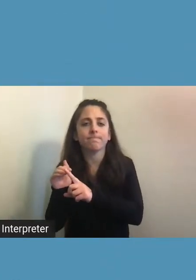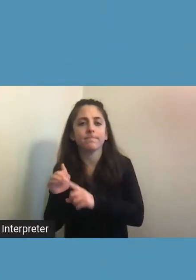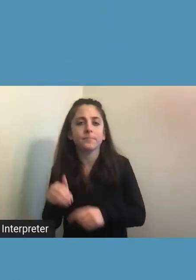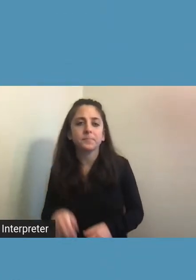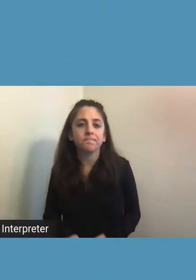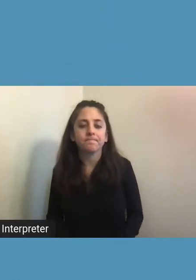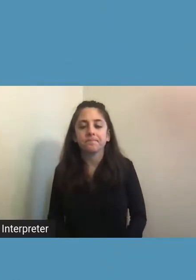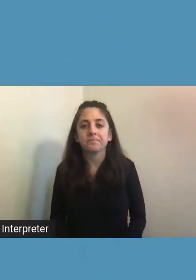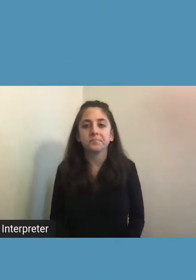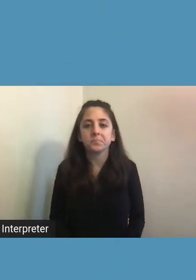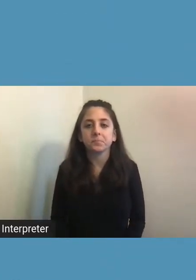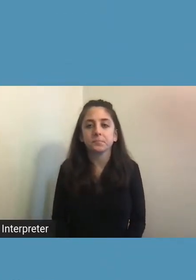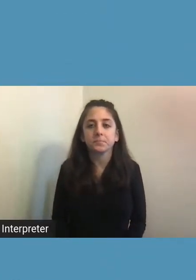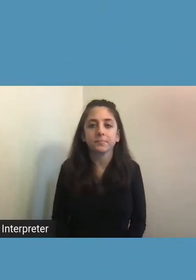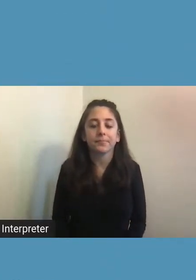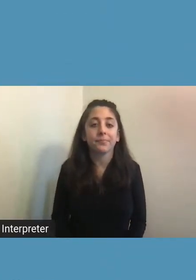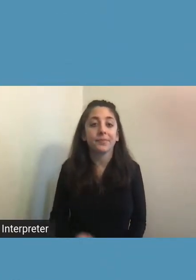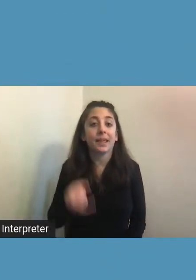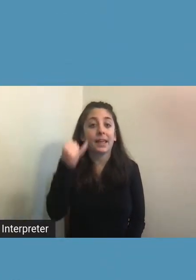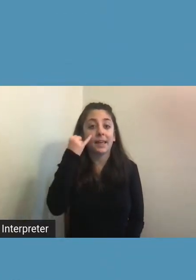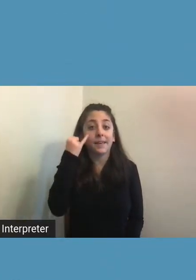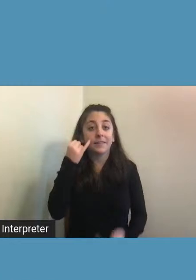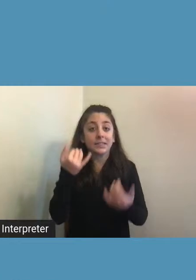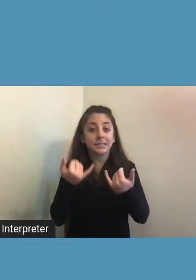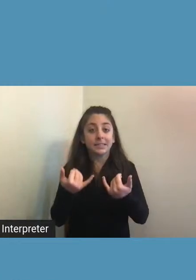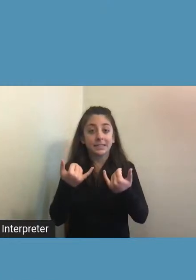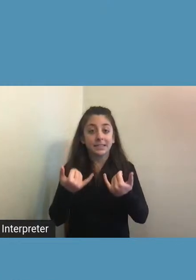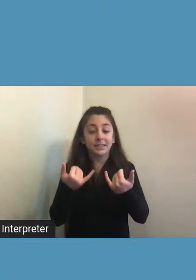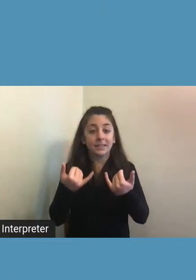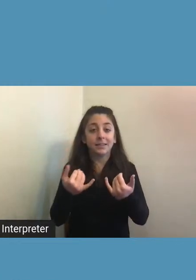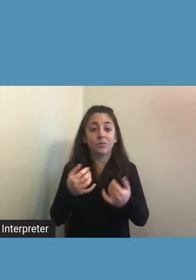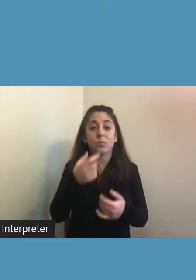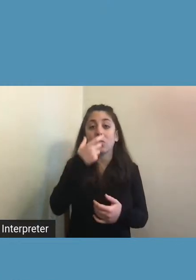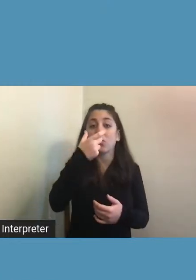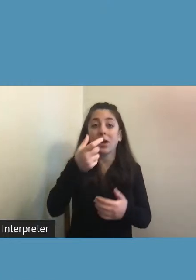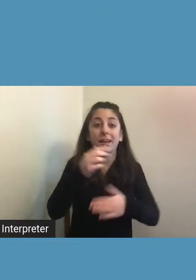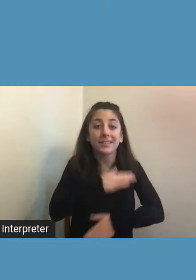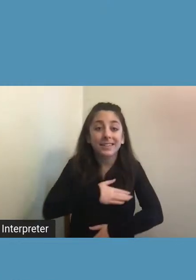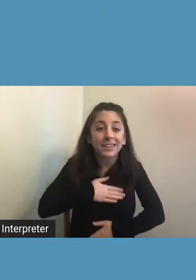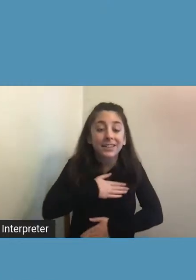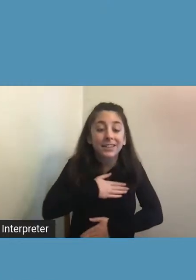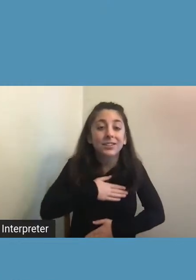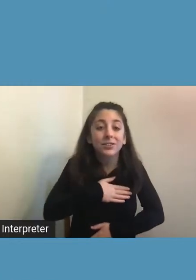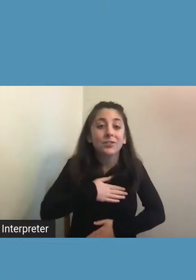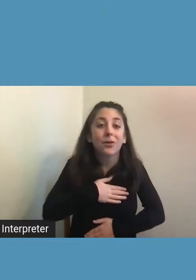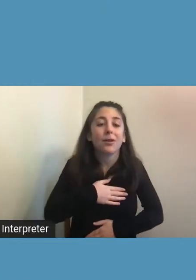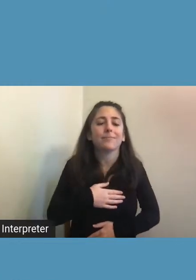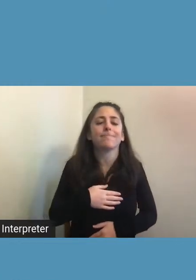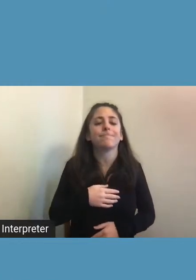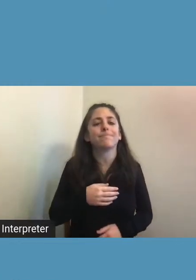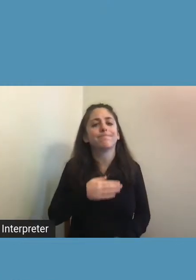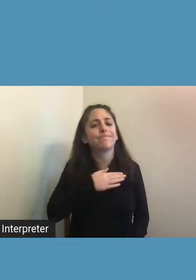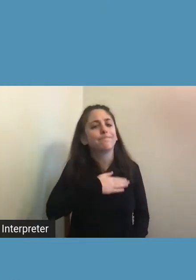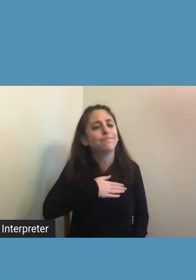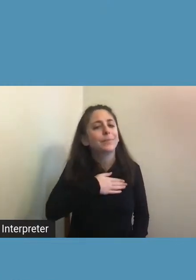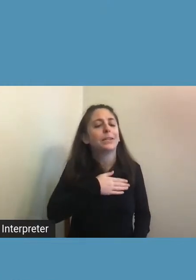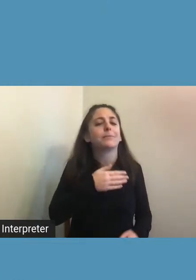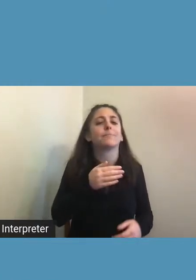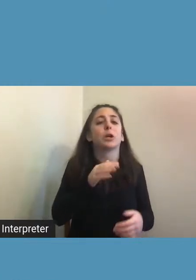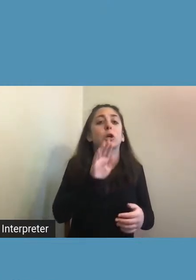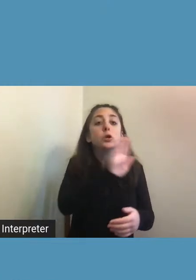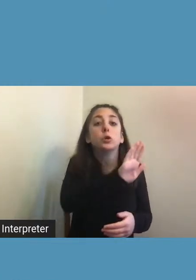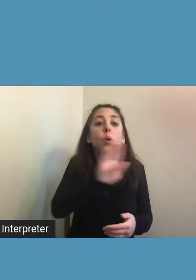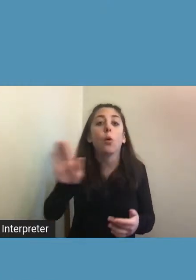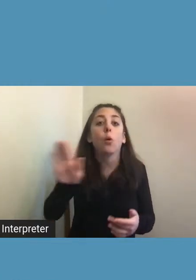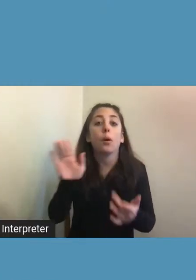today. If you enjoyed this program, we hope you did, please do us a favor and share it with your network. Let others